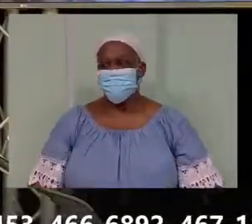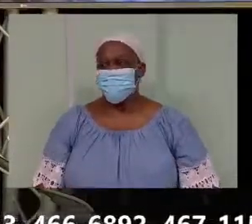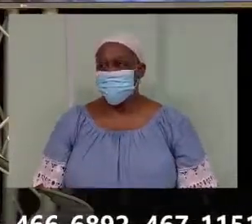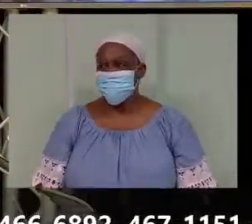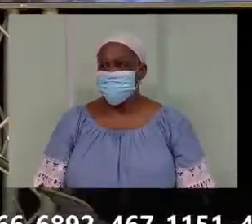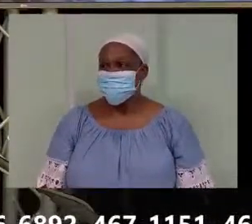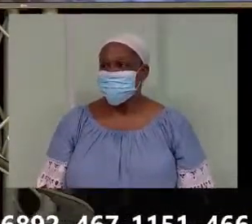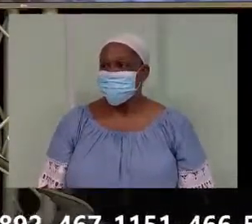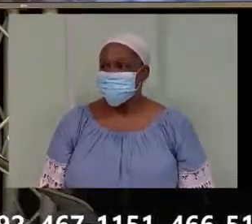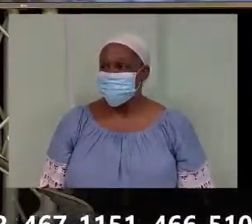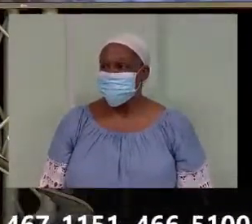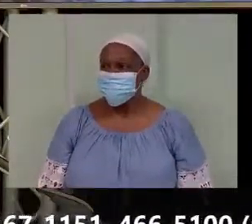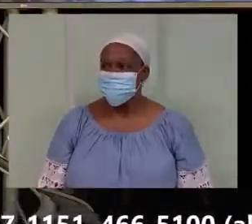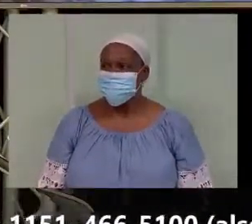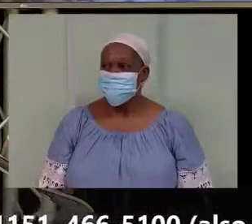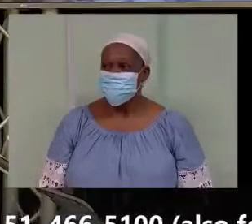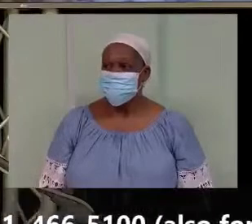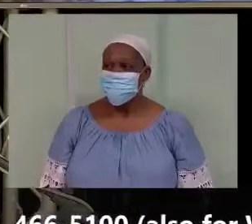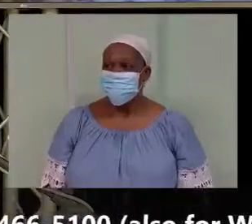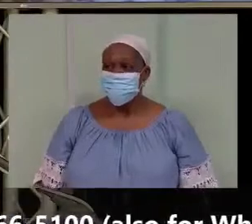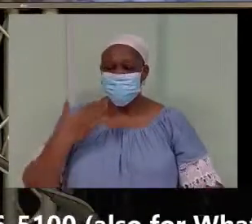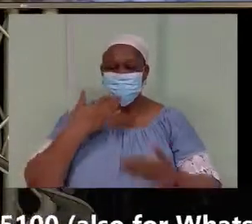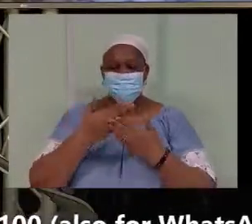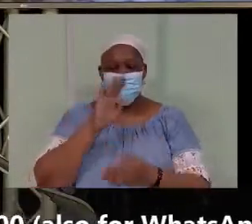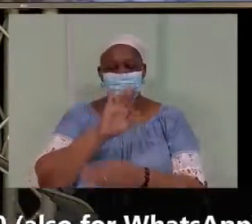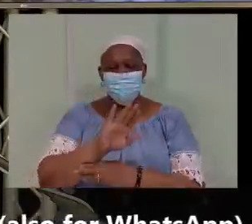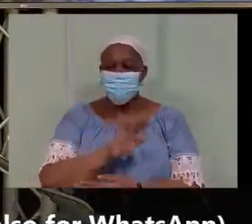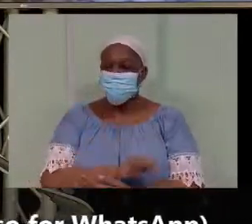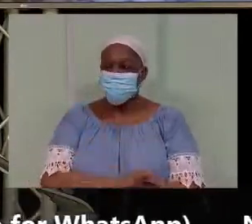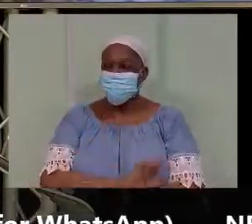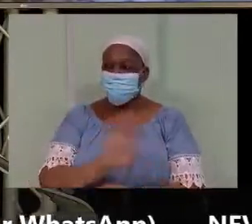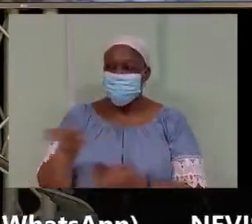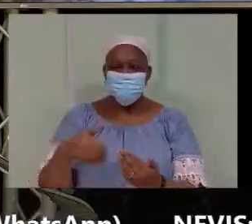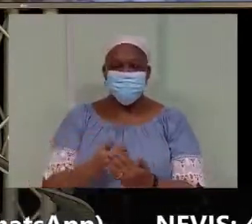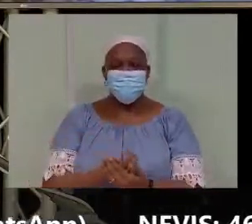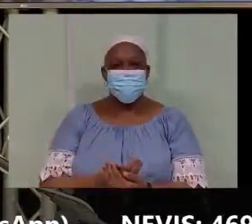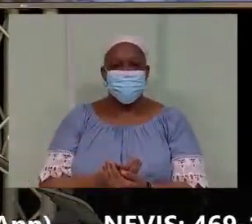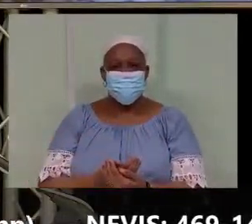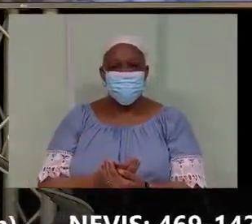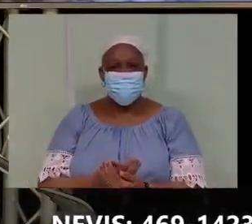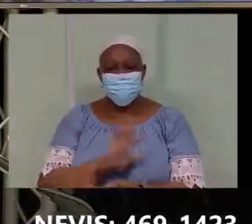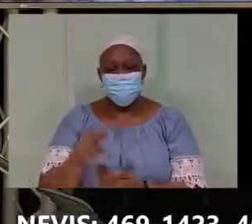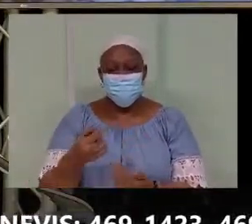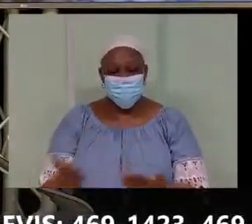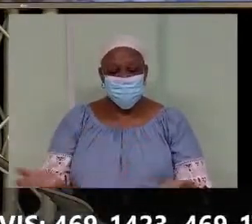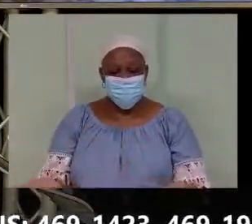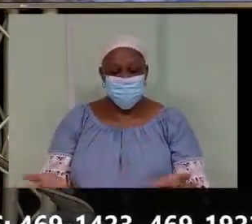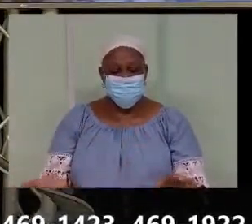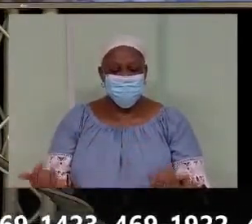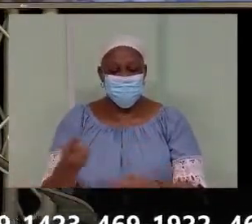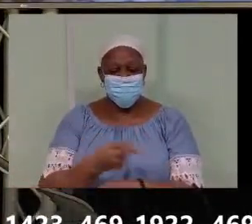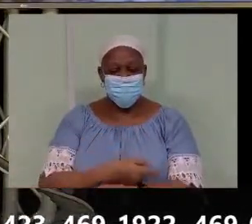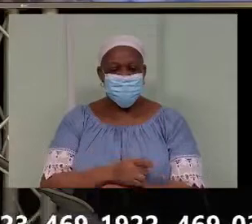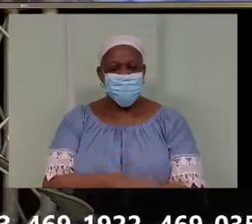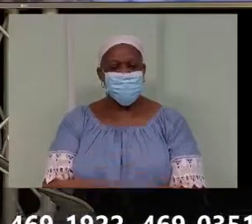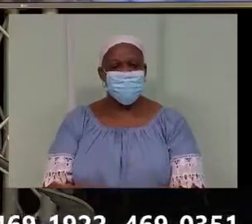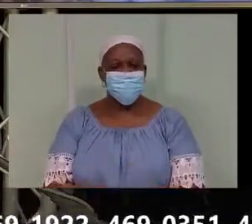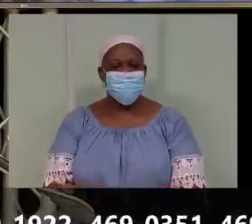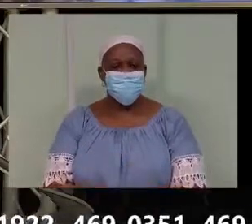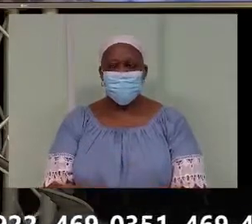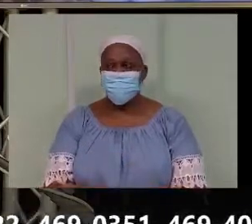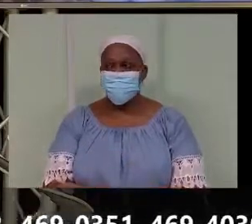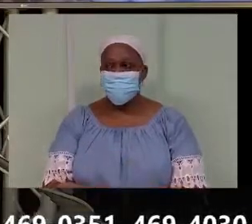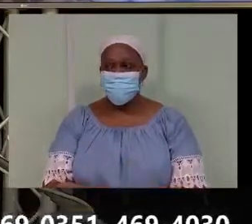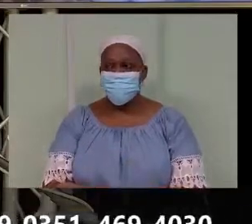Thank you, Mr. Williams. Good afternoon, all persons present in the briefing center